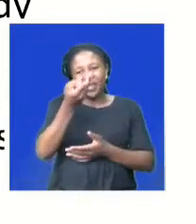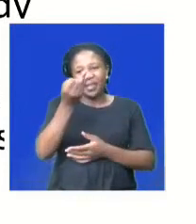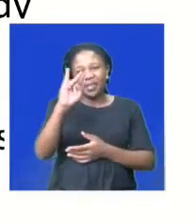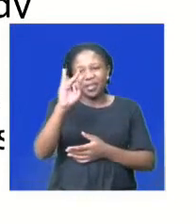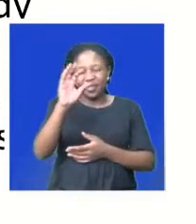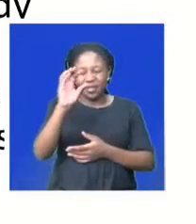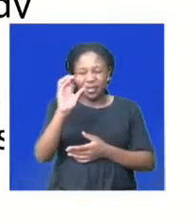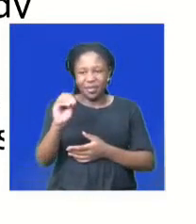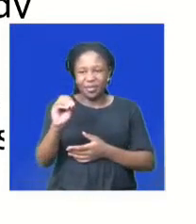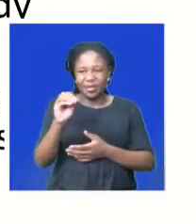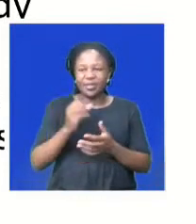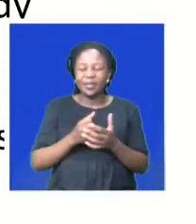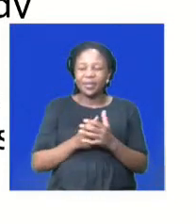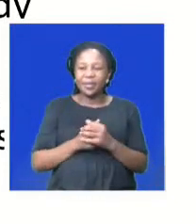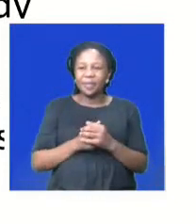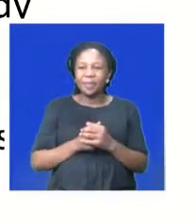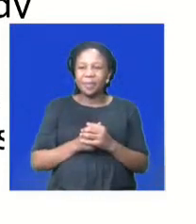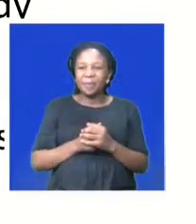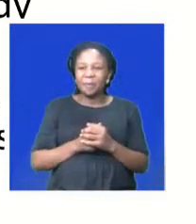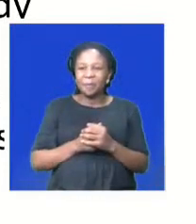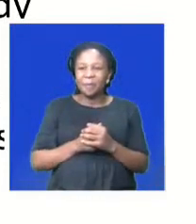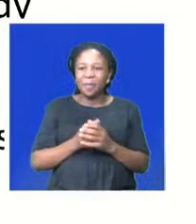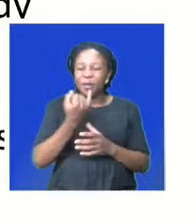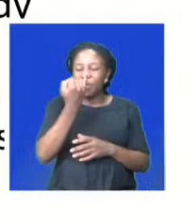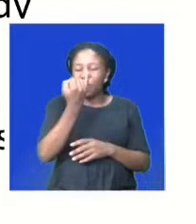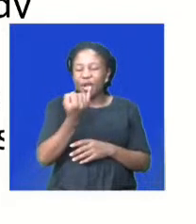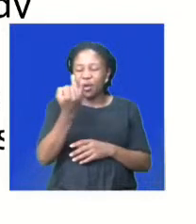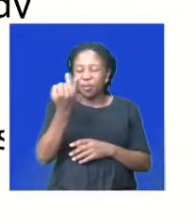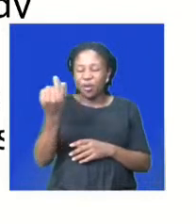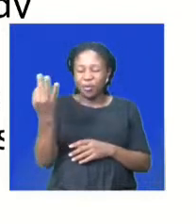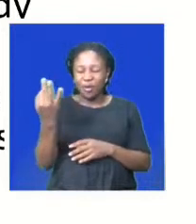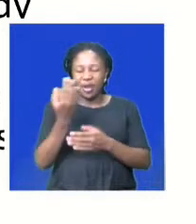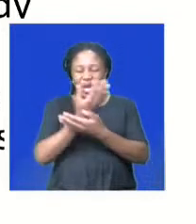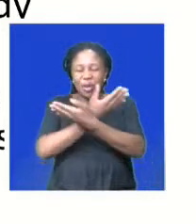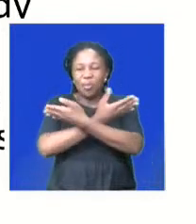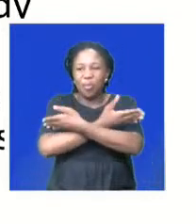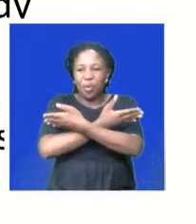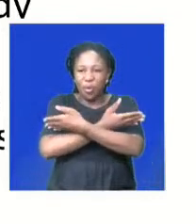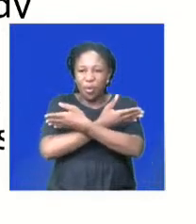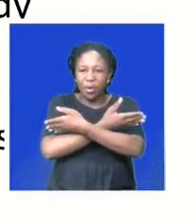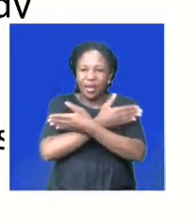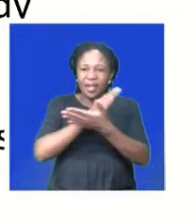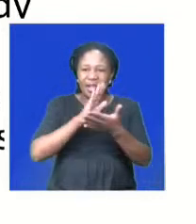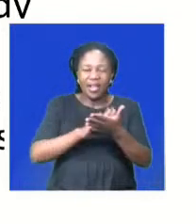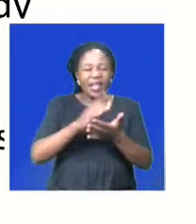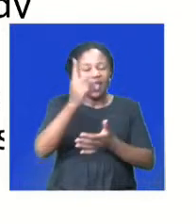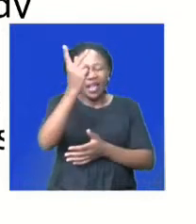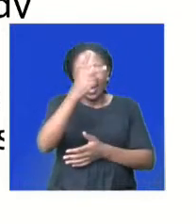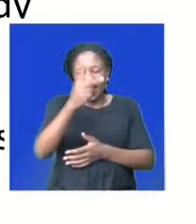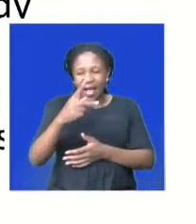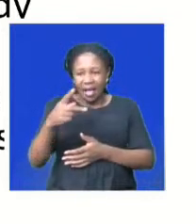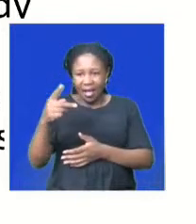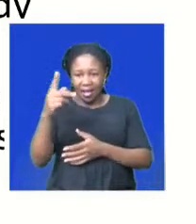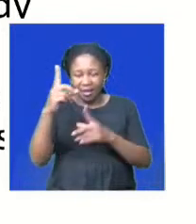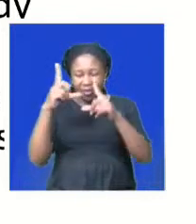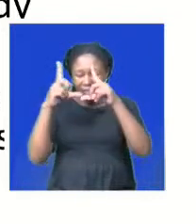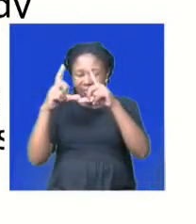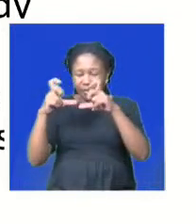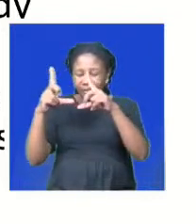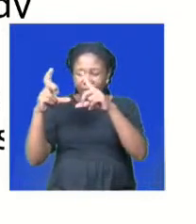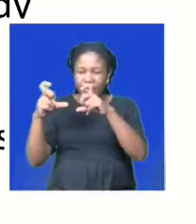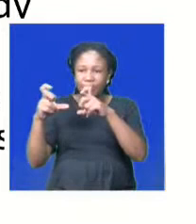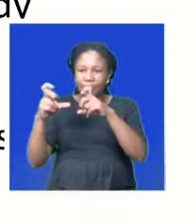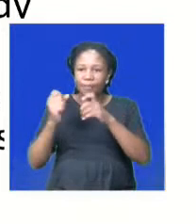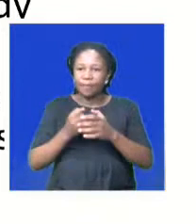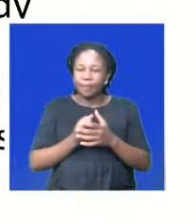angels, name each part of the body and color in the pictures. You name the